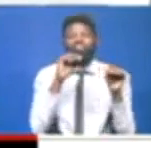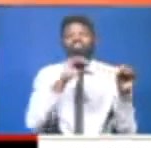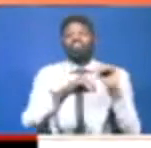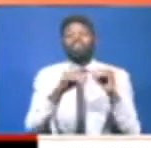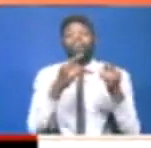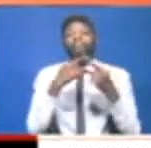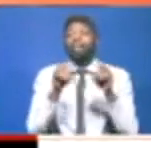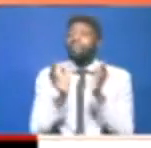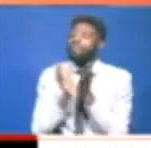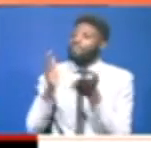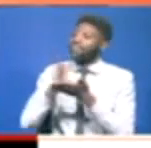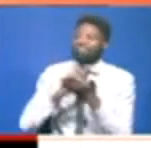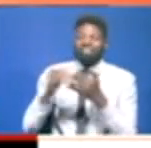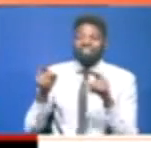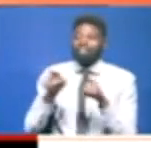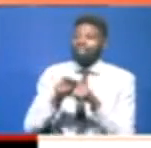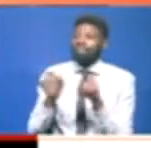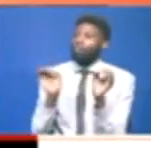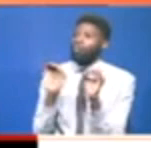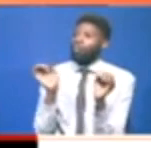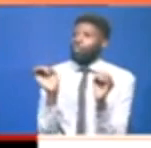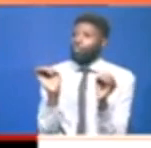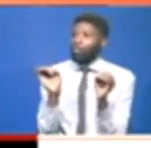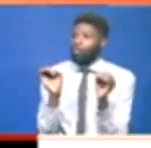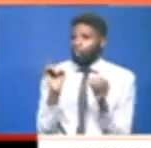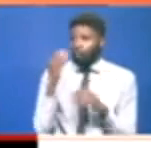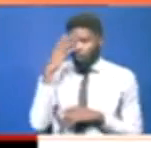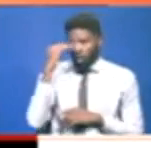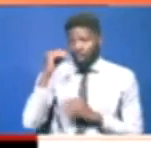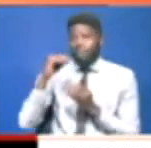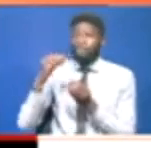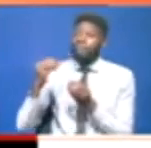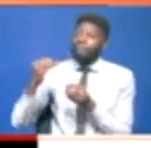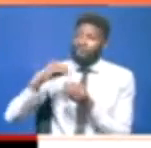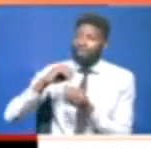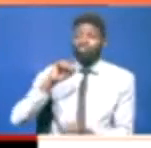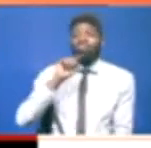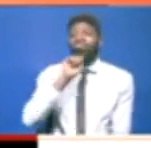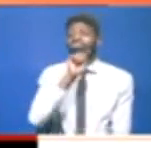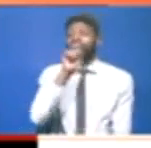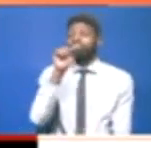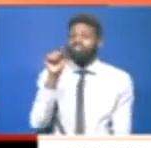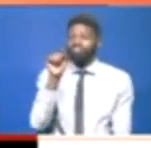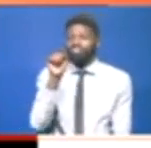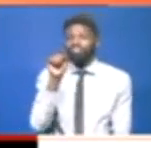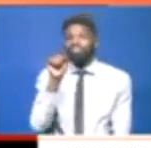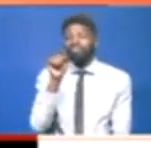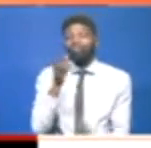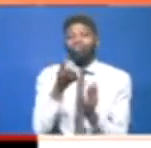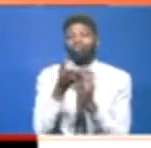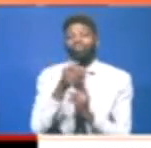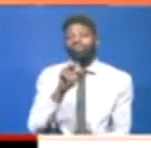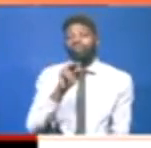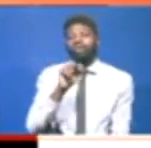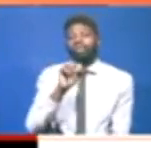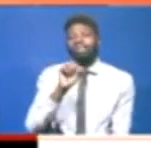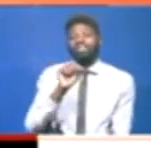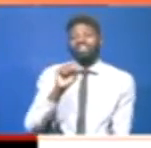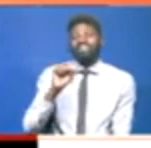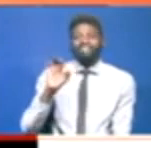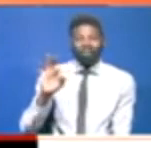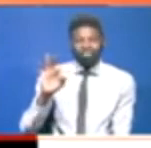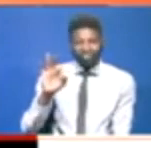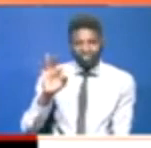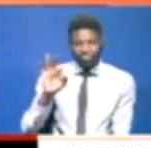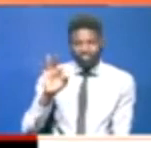public sector, because the public sector, as I've said, most of them, and most of this, it is through the NSSF. Yeah. It's